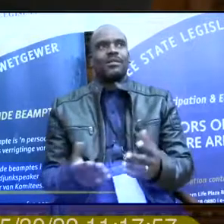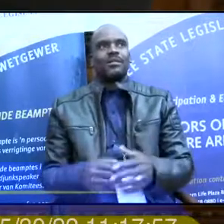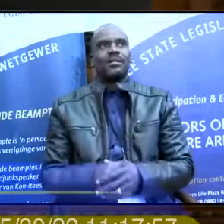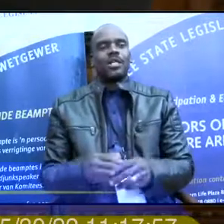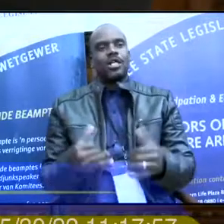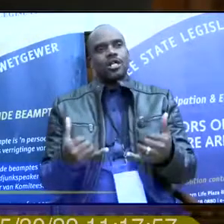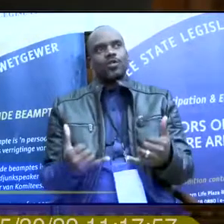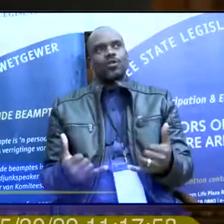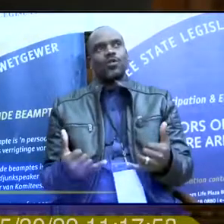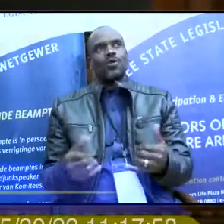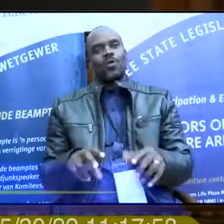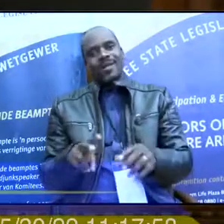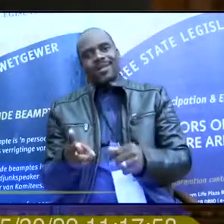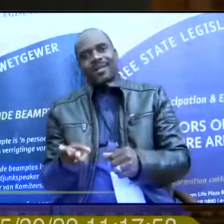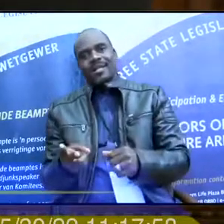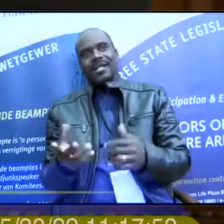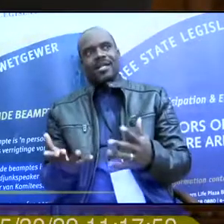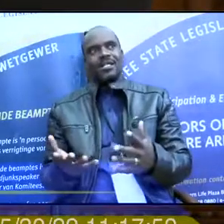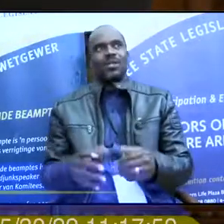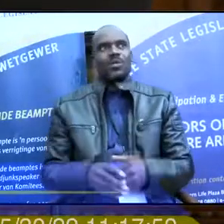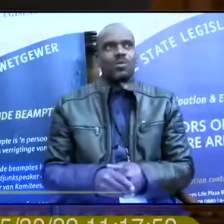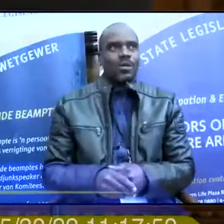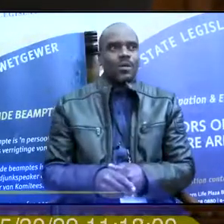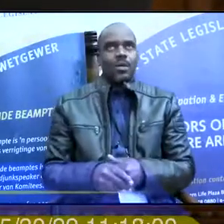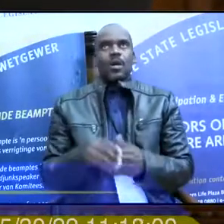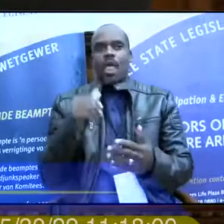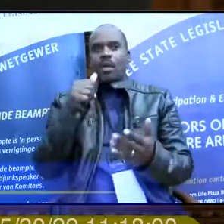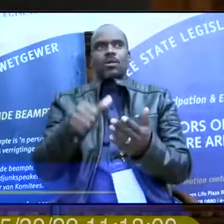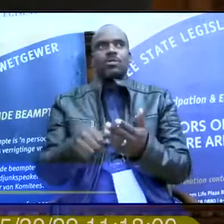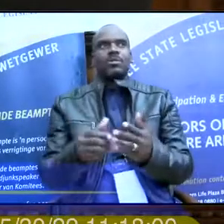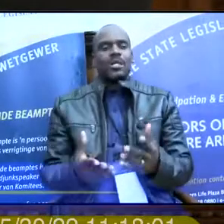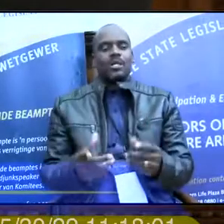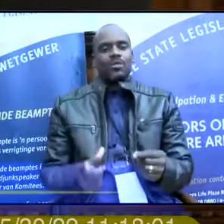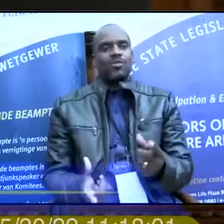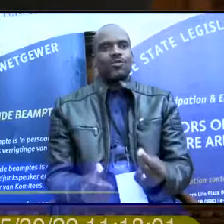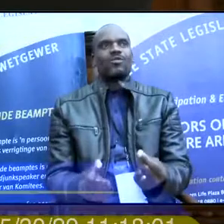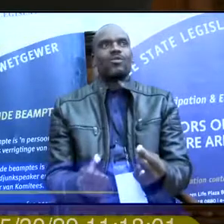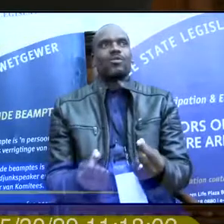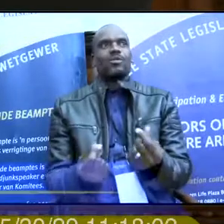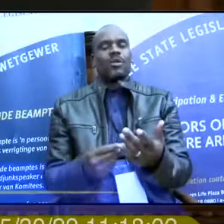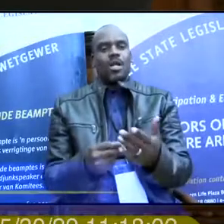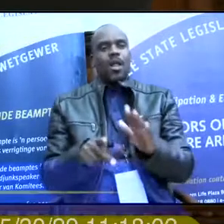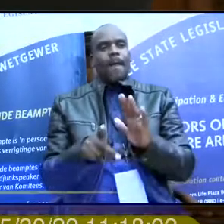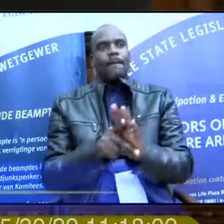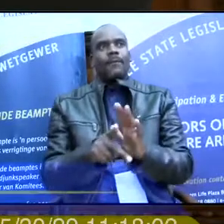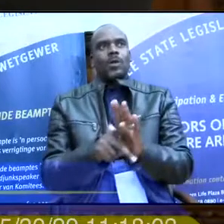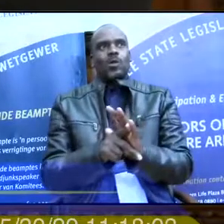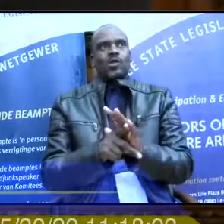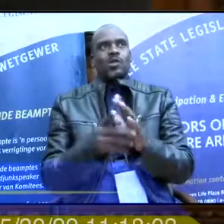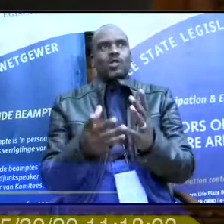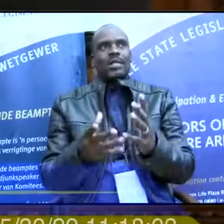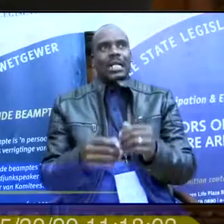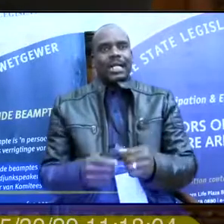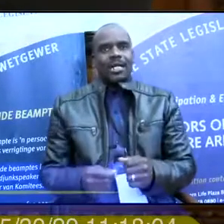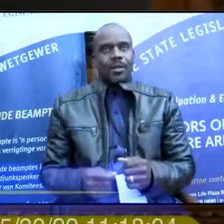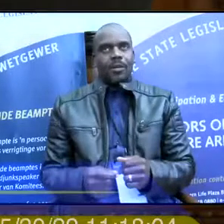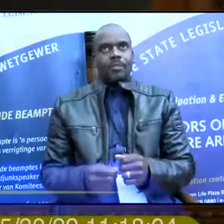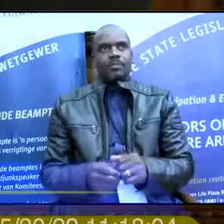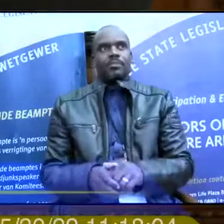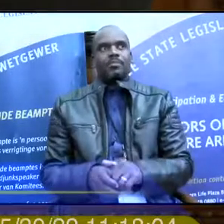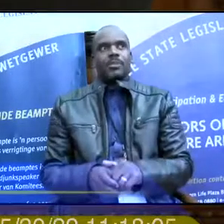we done that we've requested that as we deal with the program management and project management of infrastructure